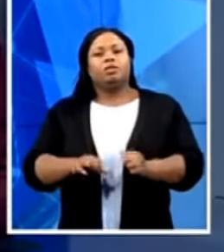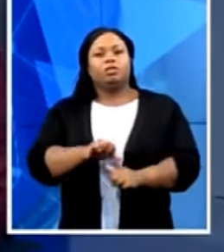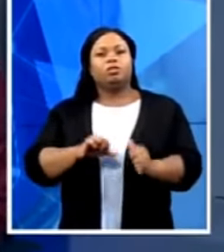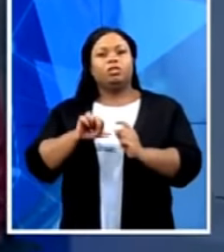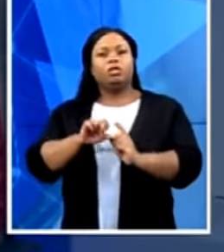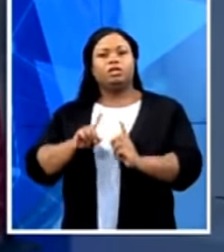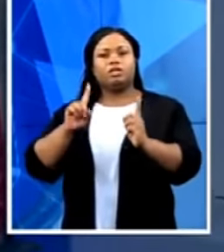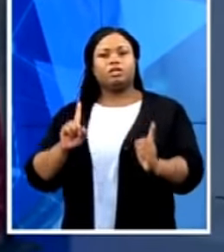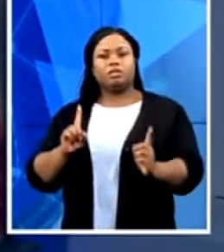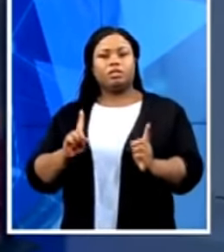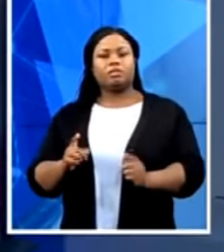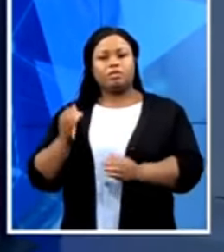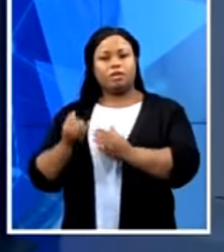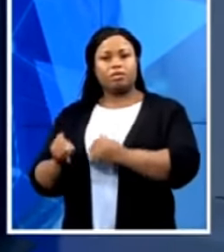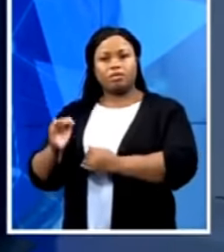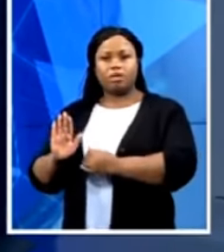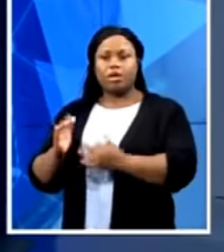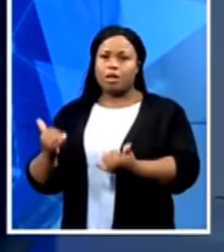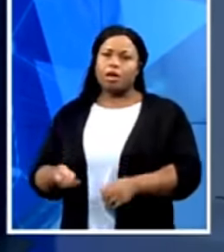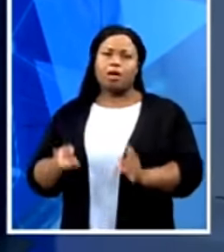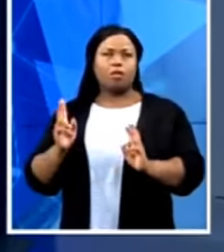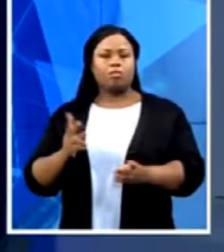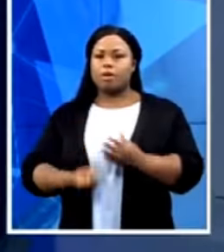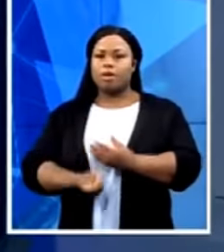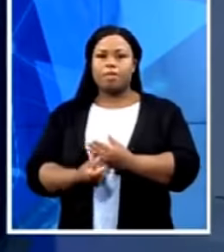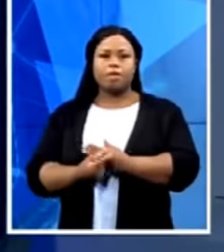are the new norm. With the country locked down, children they have to adjust to these new and